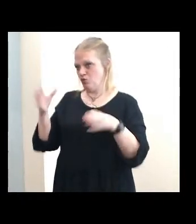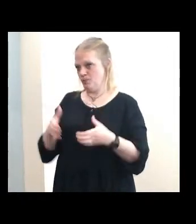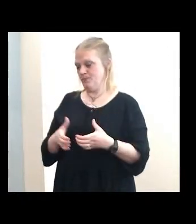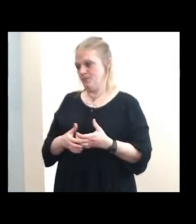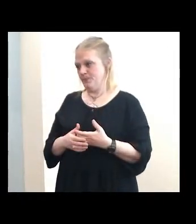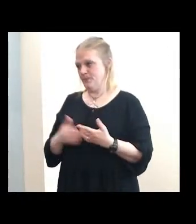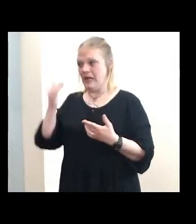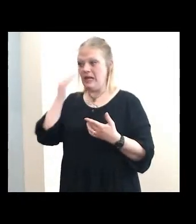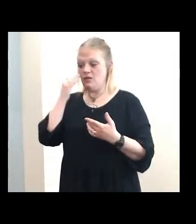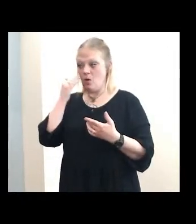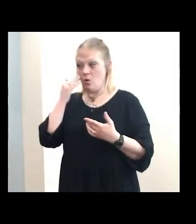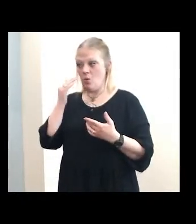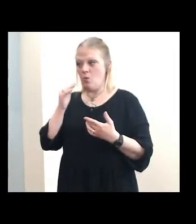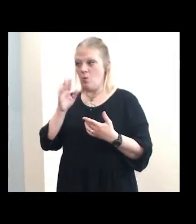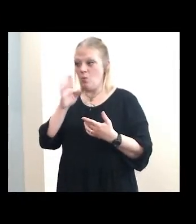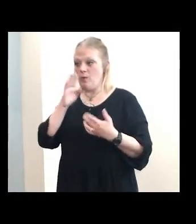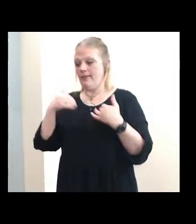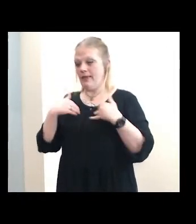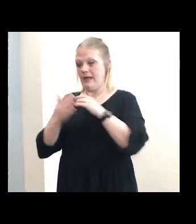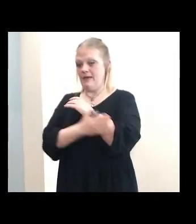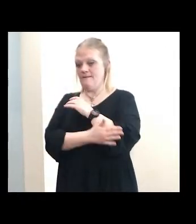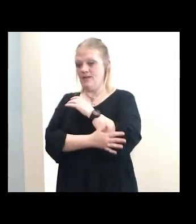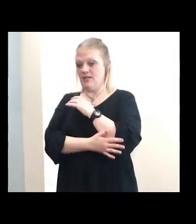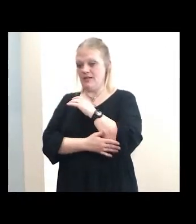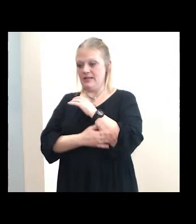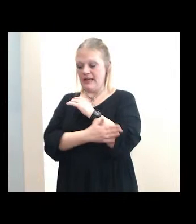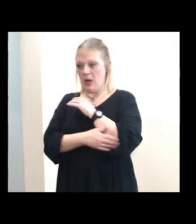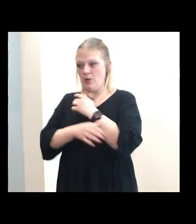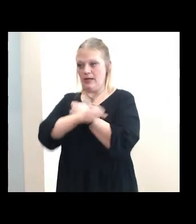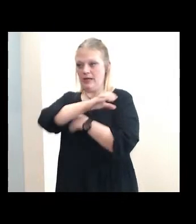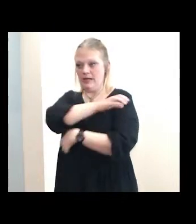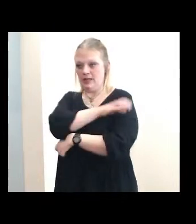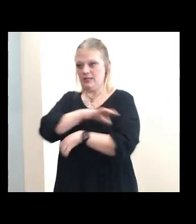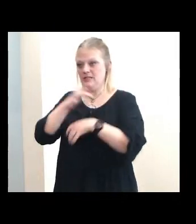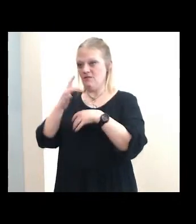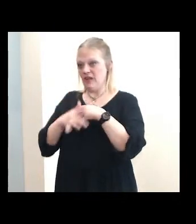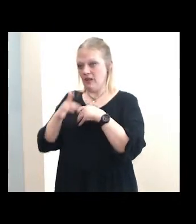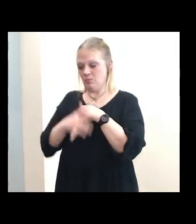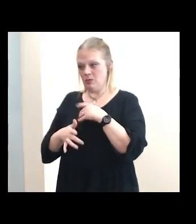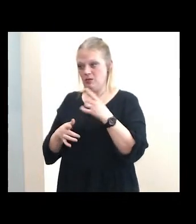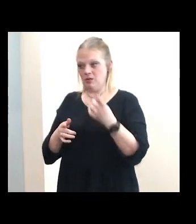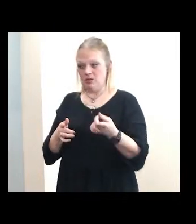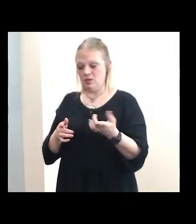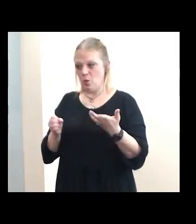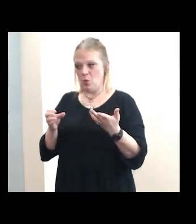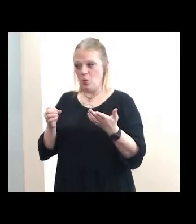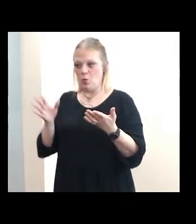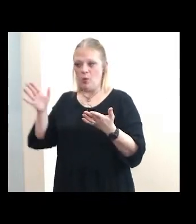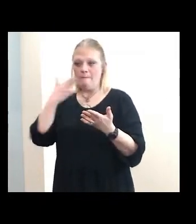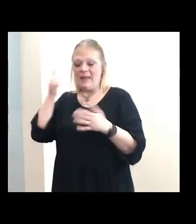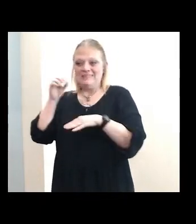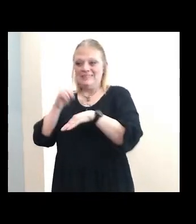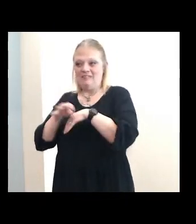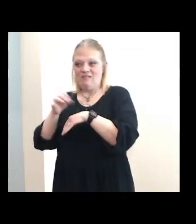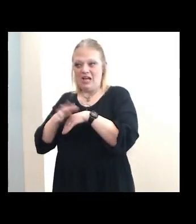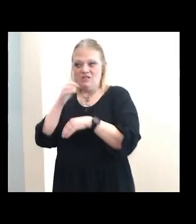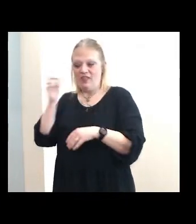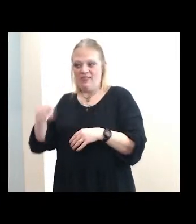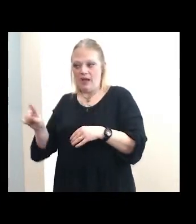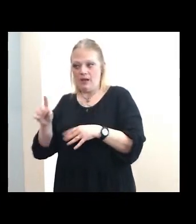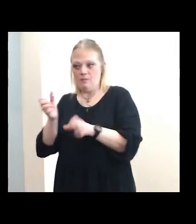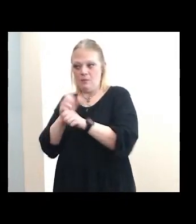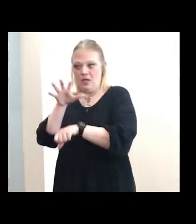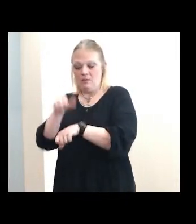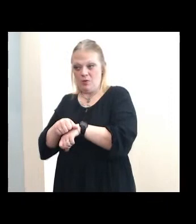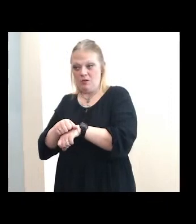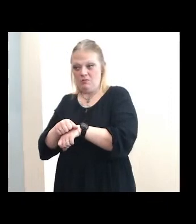Mm-hmm. And I know that there are going to be some county clinics available to them soon. What is your best advice for them to get an